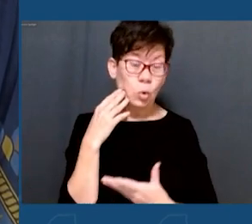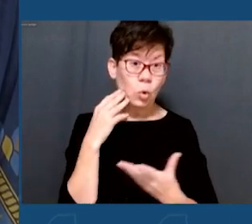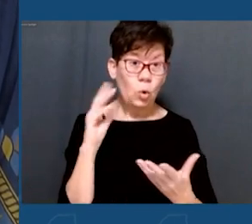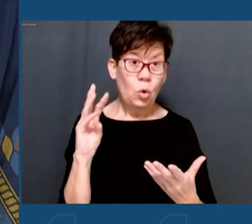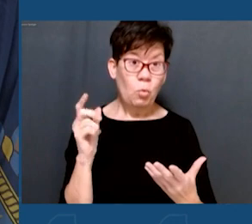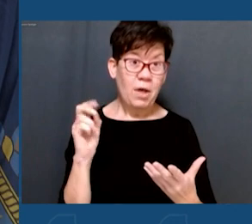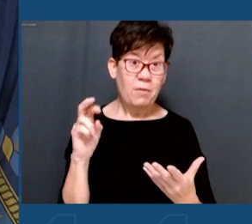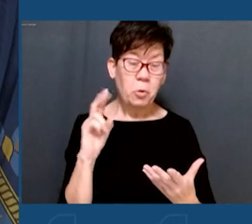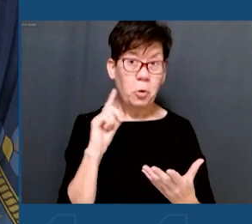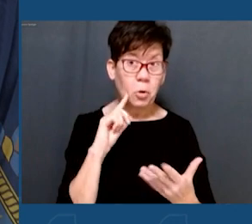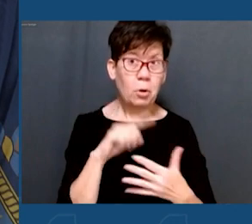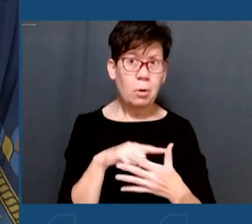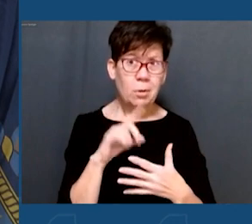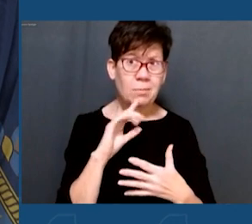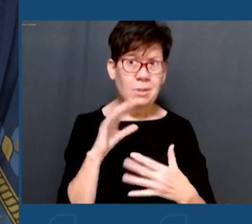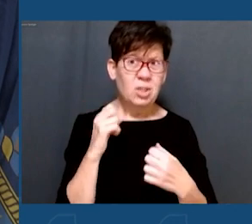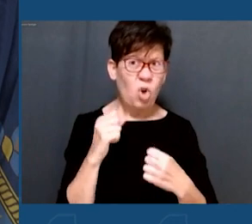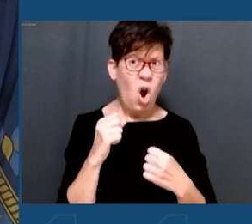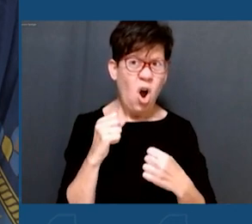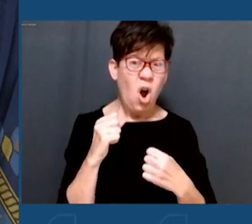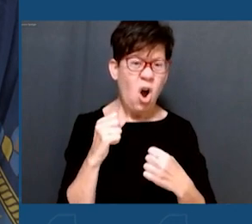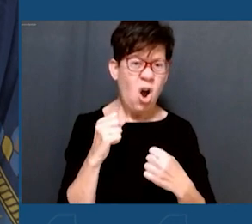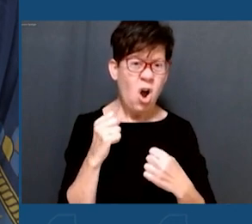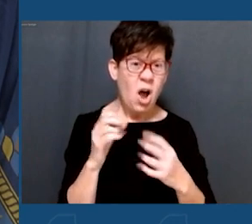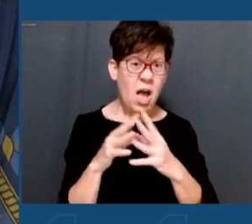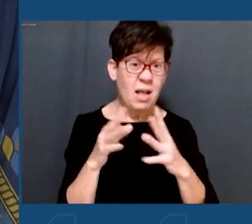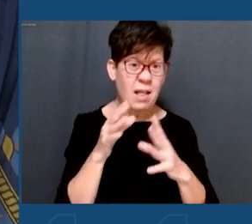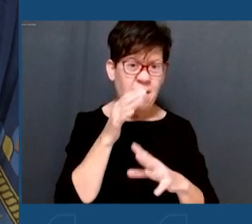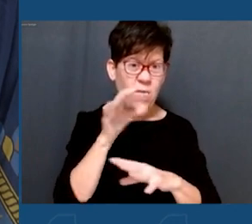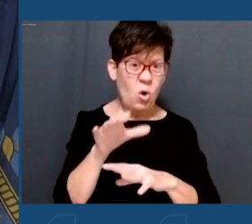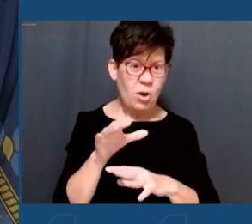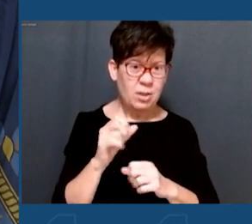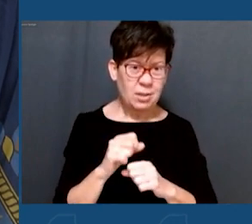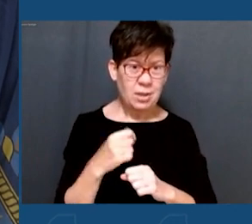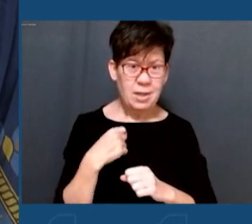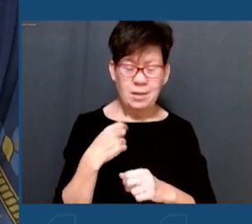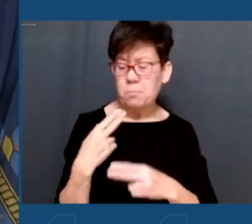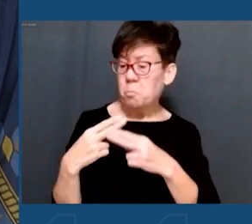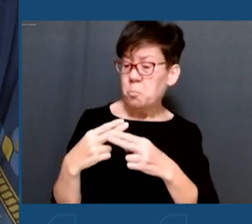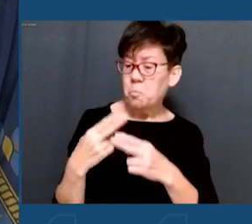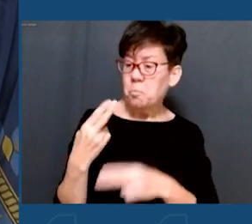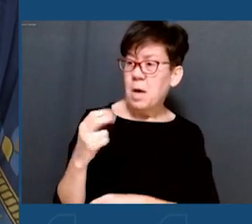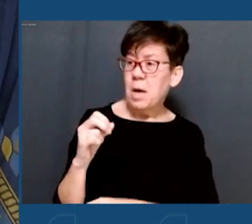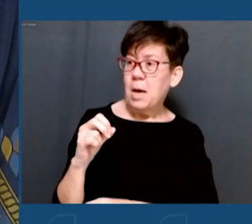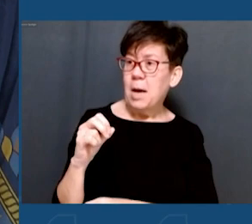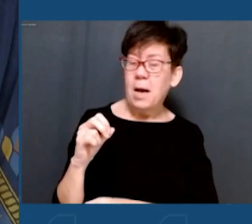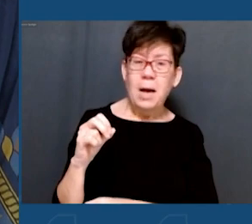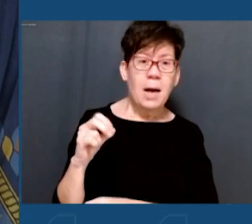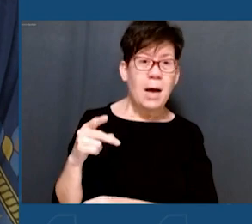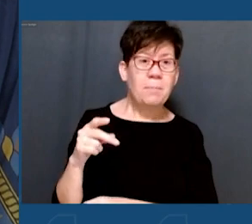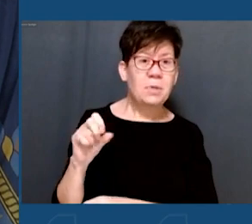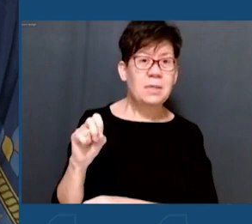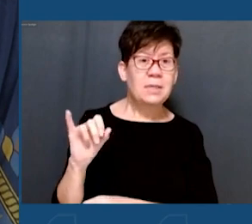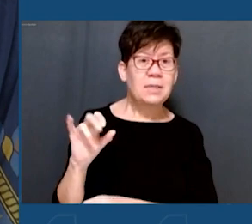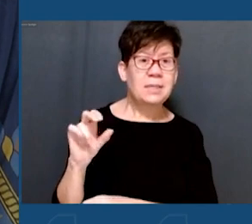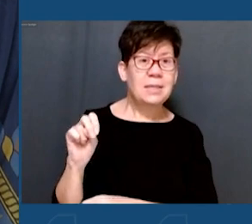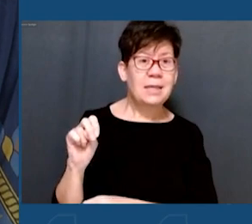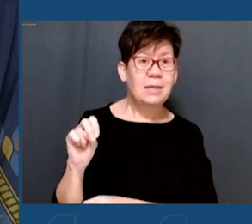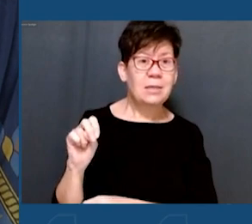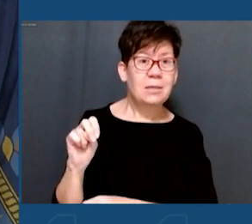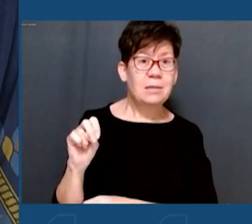forceful, and I'm going to call it the Hobbesian storm, in that it will be